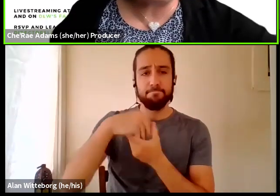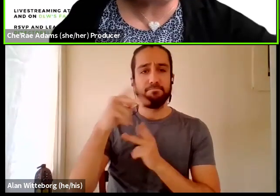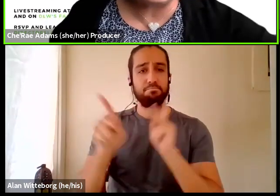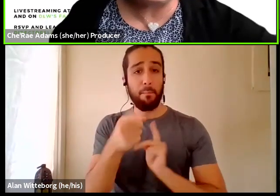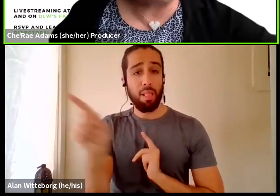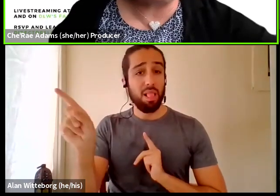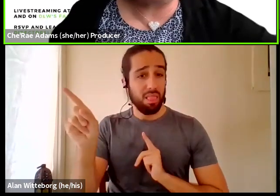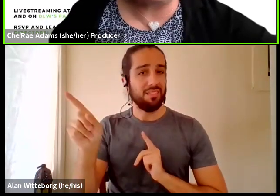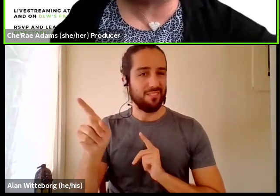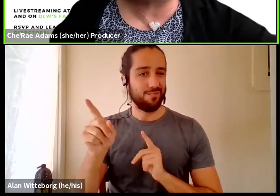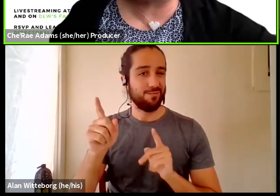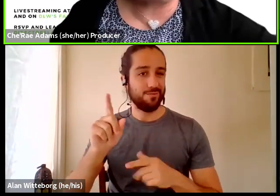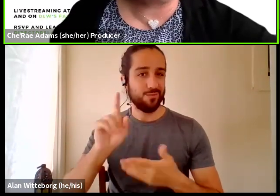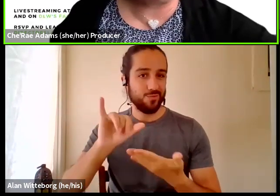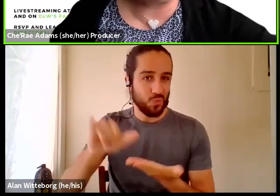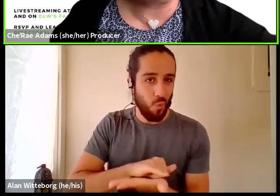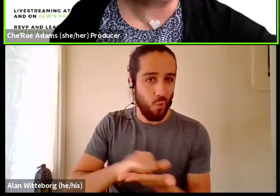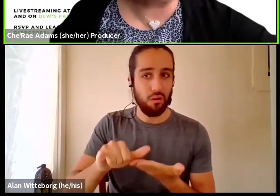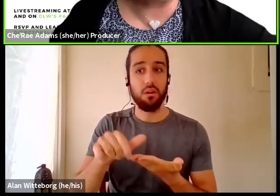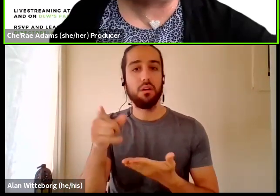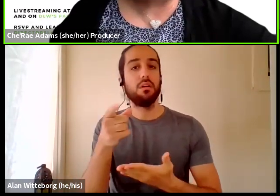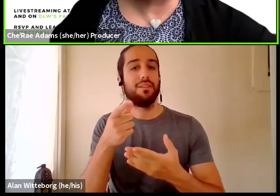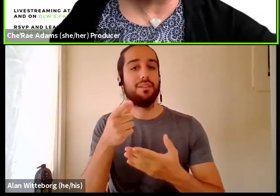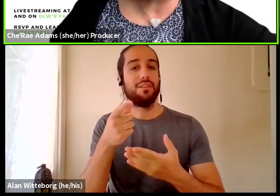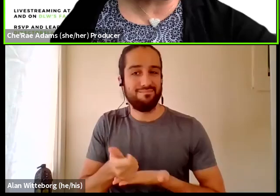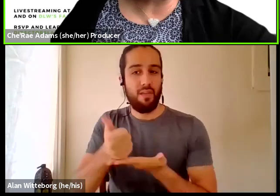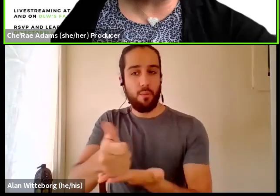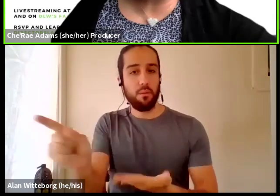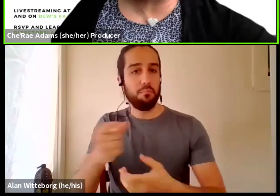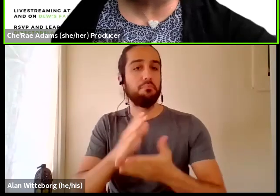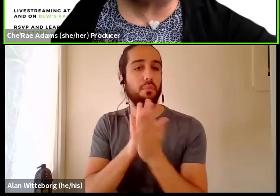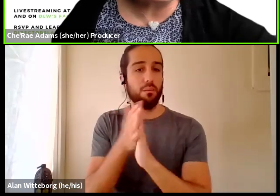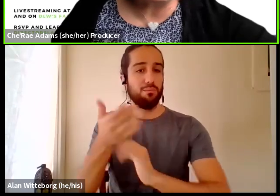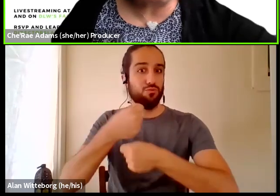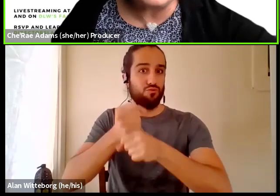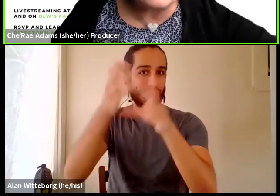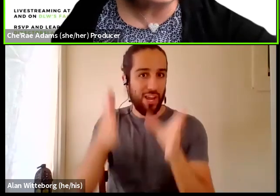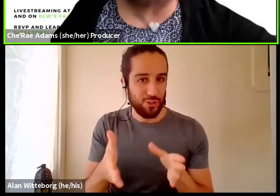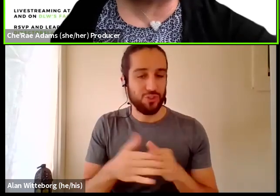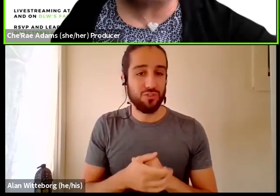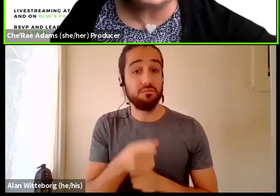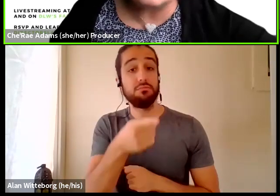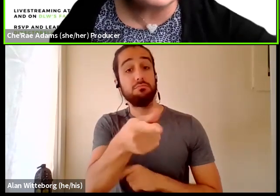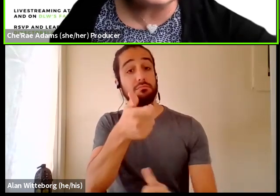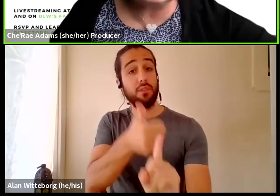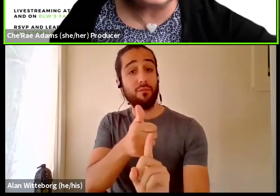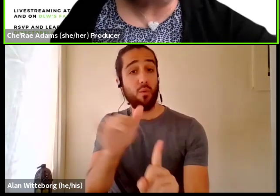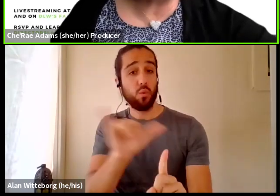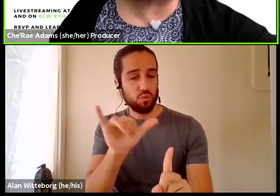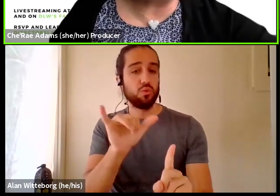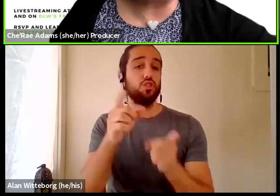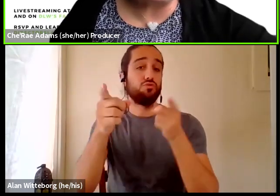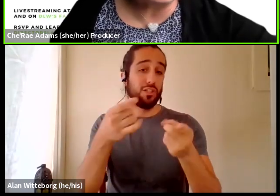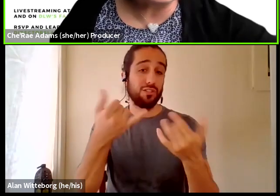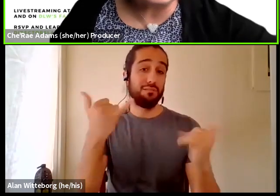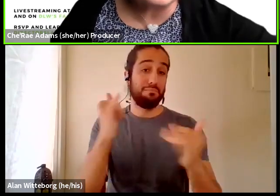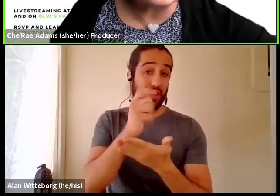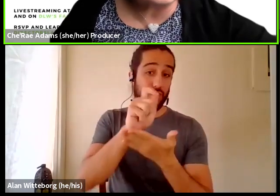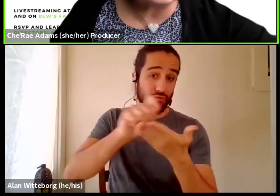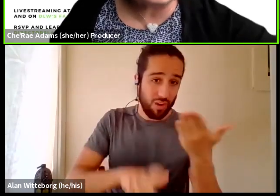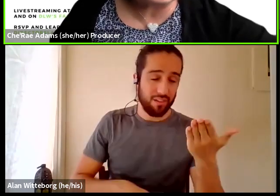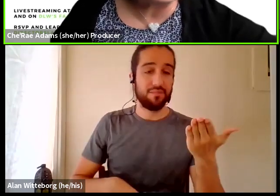them creators and not just spectators. She is also a director, playwright, citizen artist. She's the former